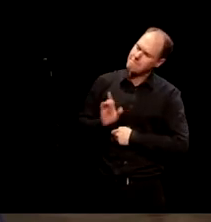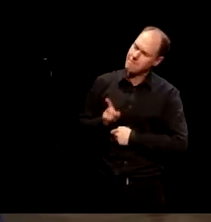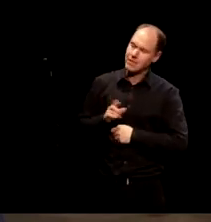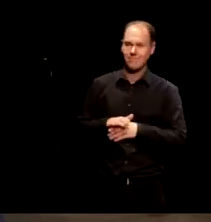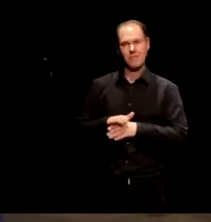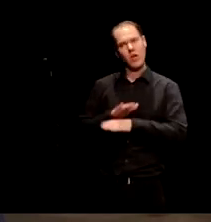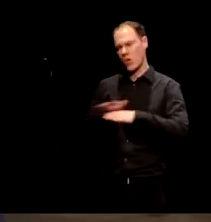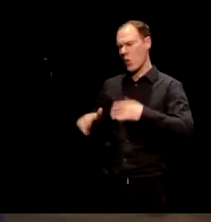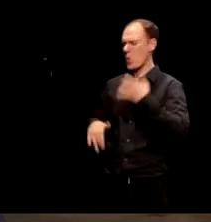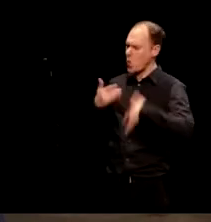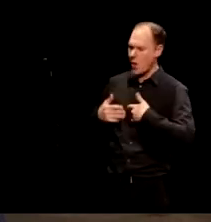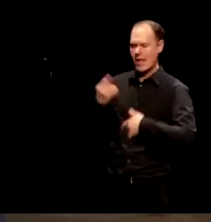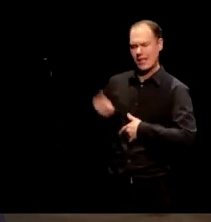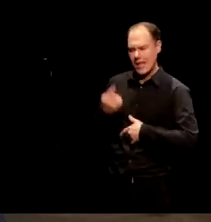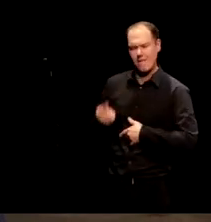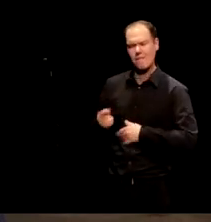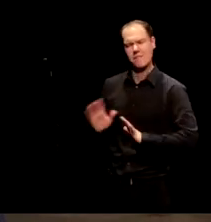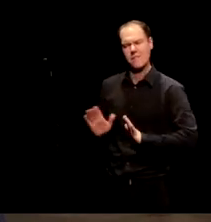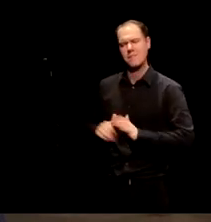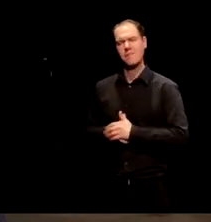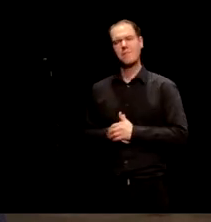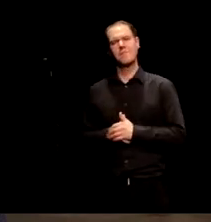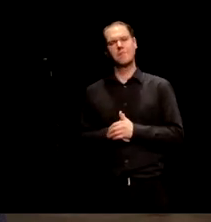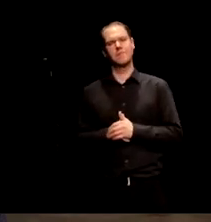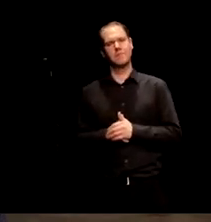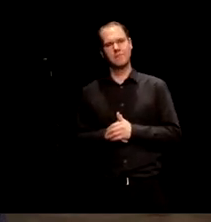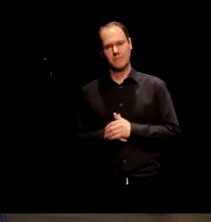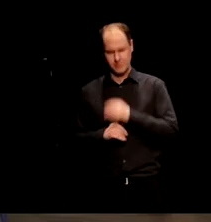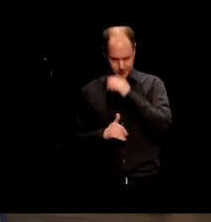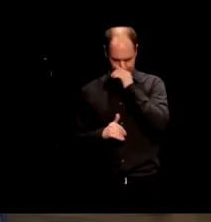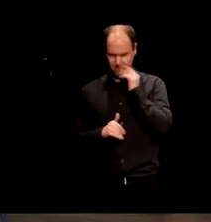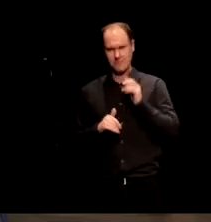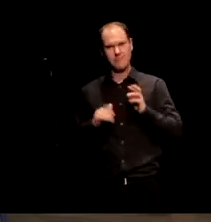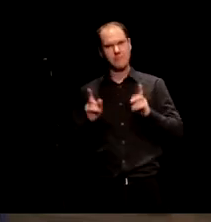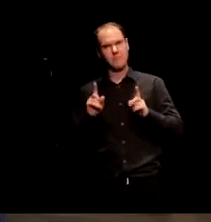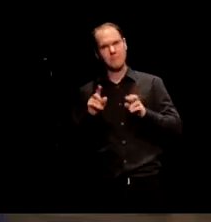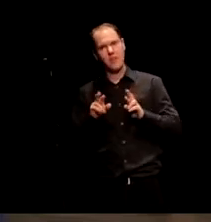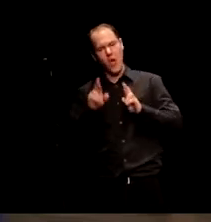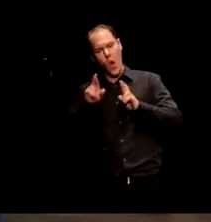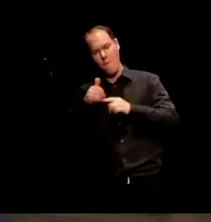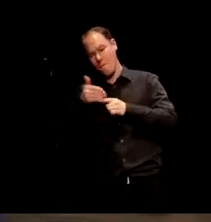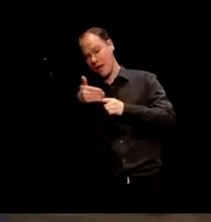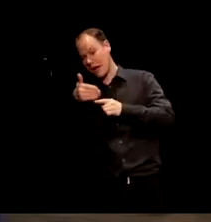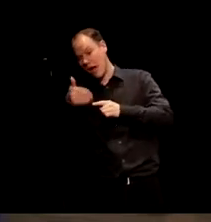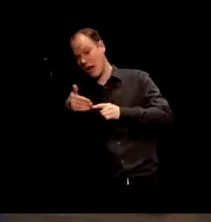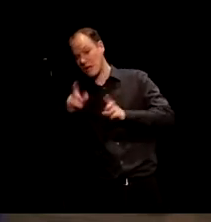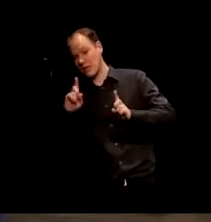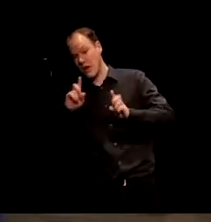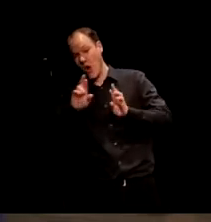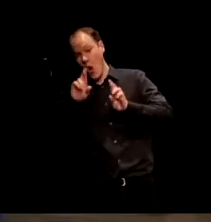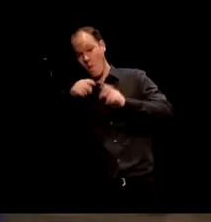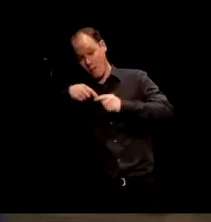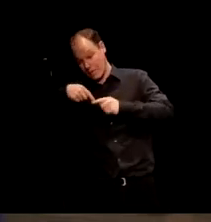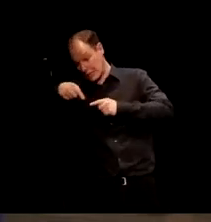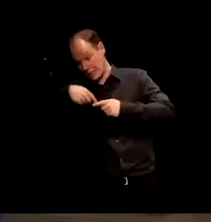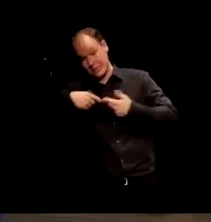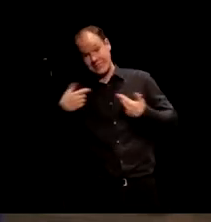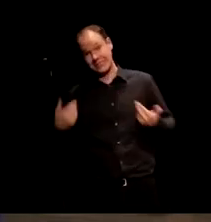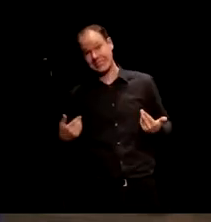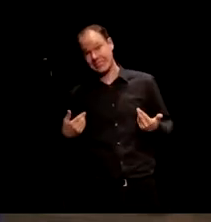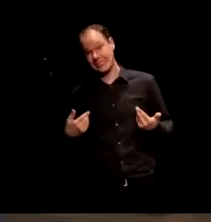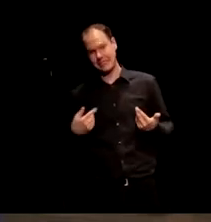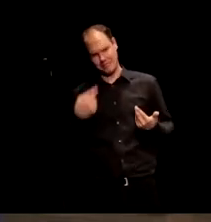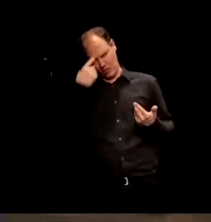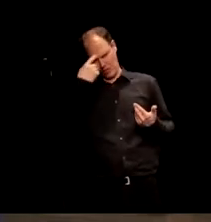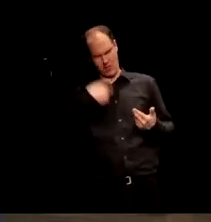Don't be too hard on yourself. But what hope is there for me? You don't think